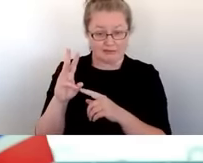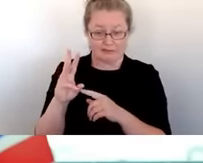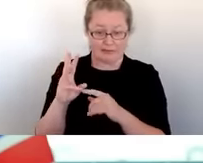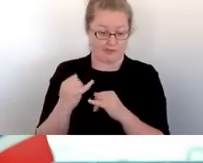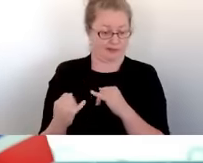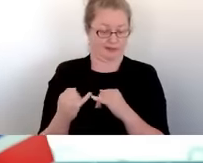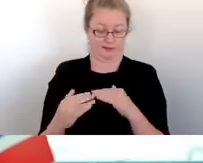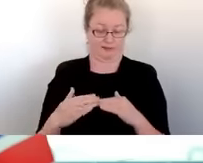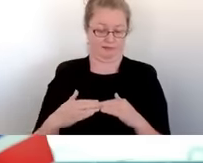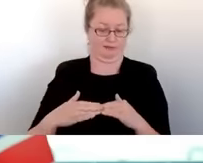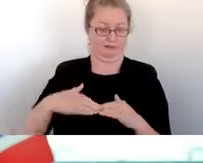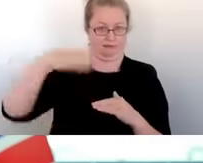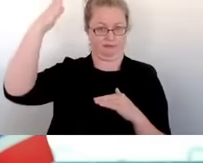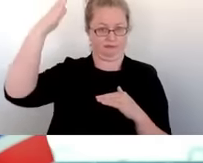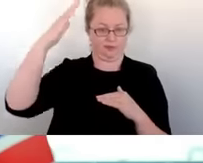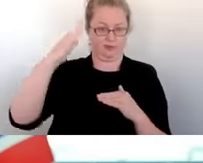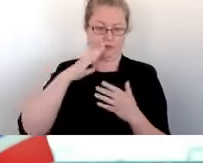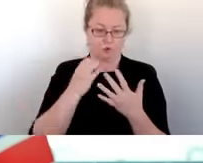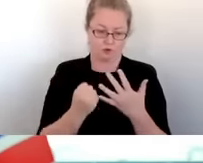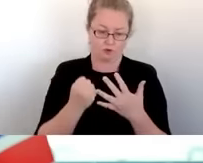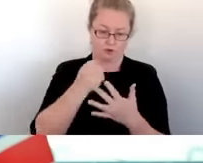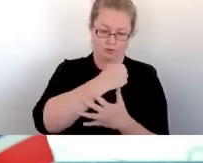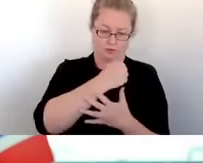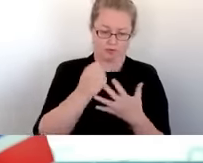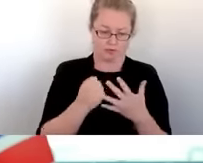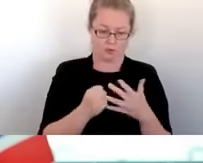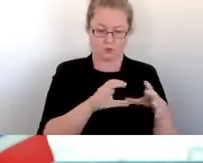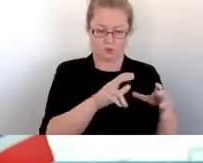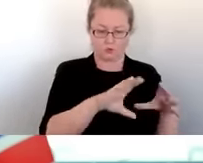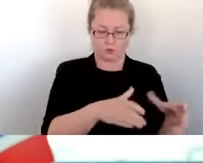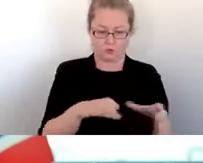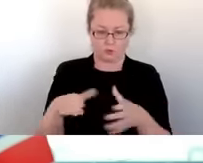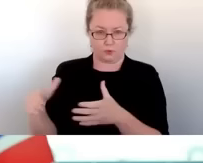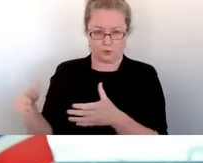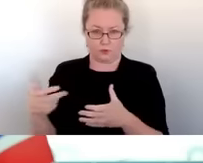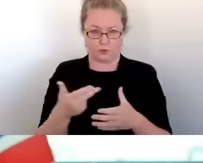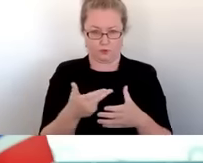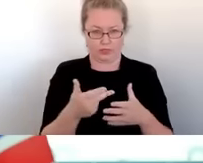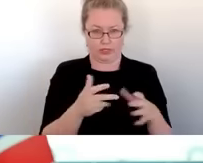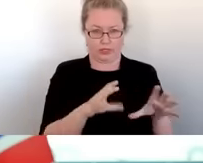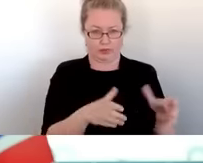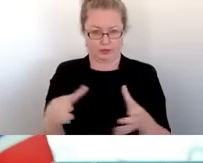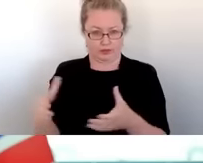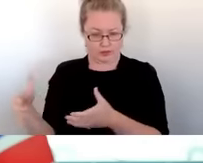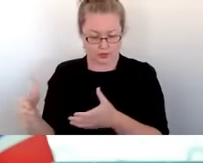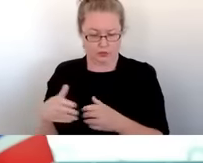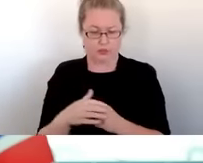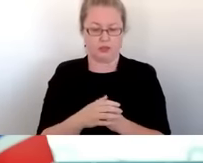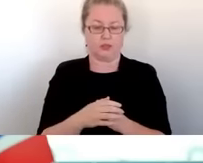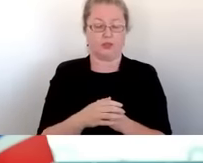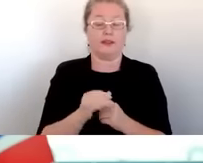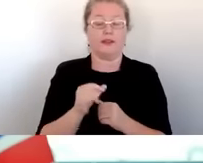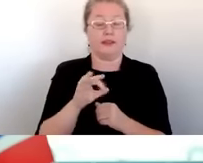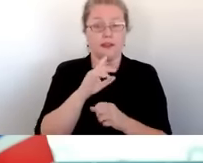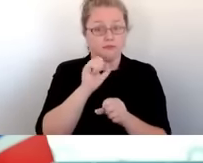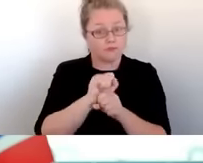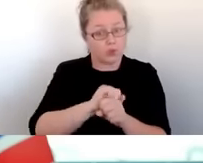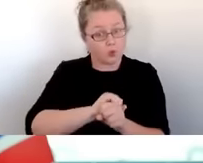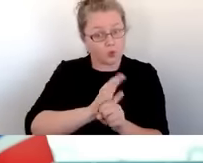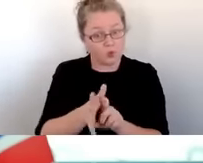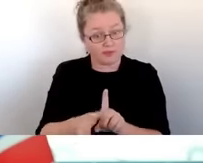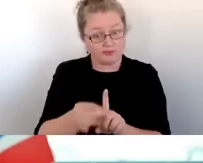to finalize the priority groups who are vulnerable to COVID infection and to having more